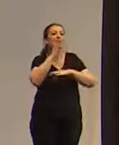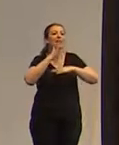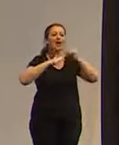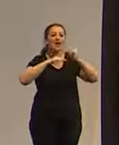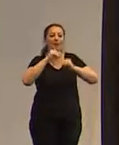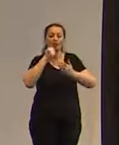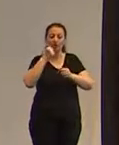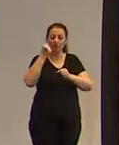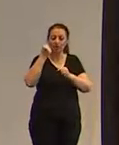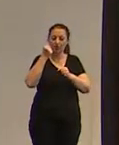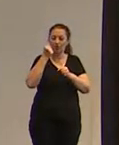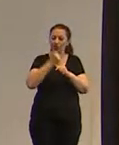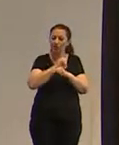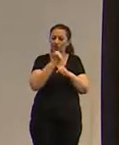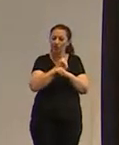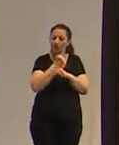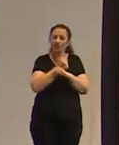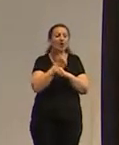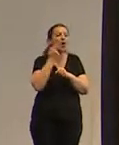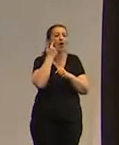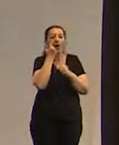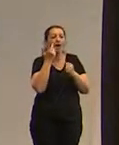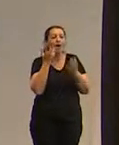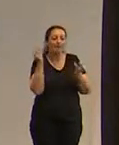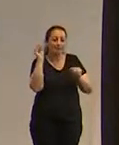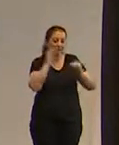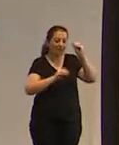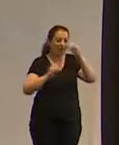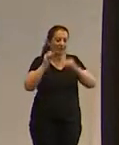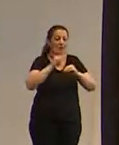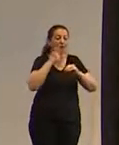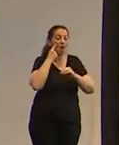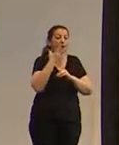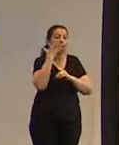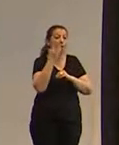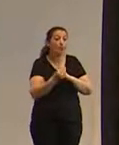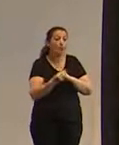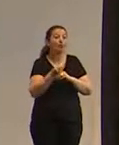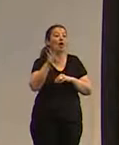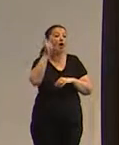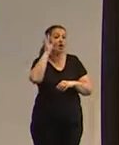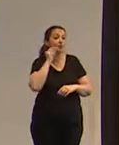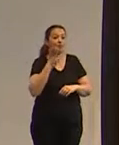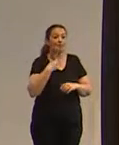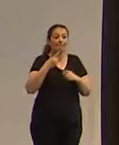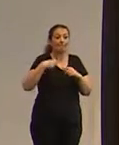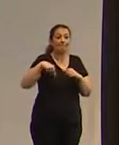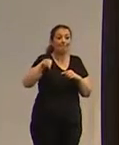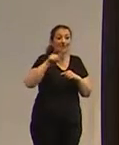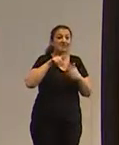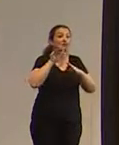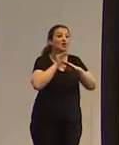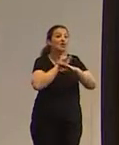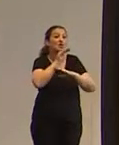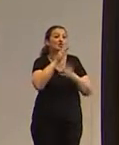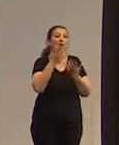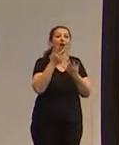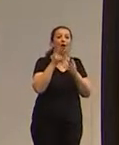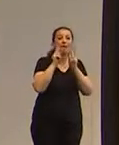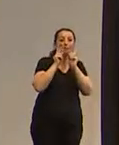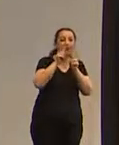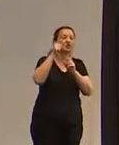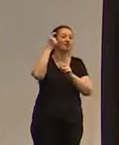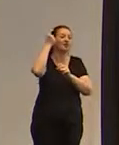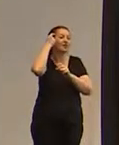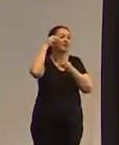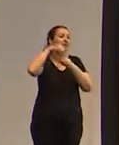well the building block of life is not atom but information so understanding